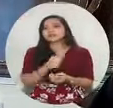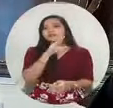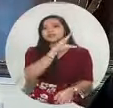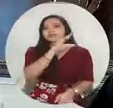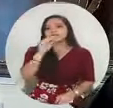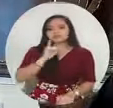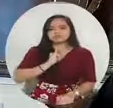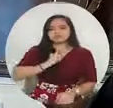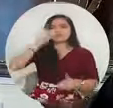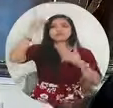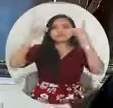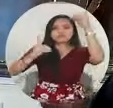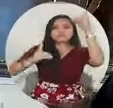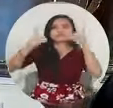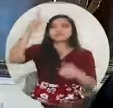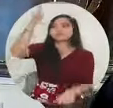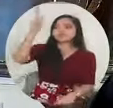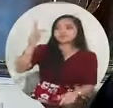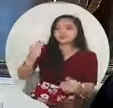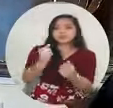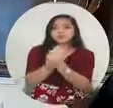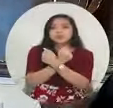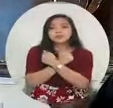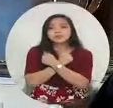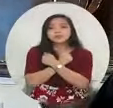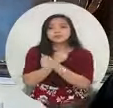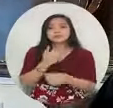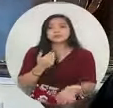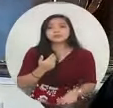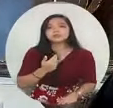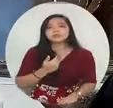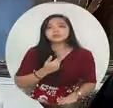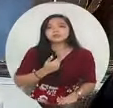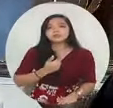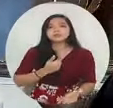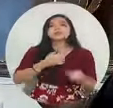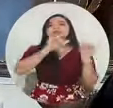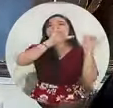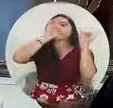cross. Any doubt that you love me